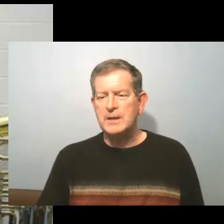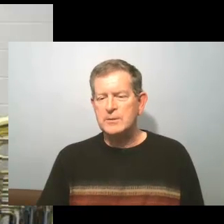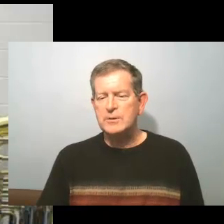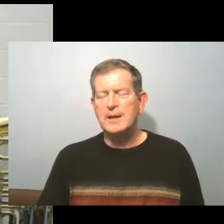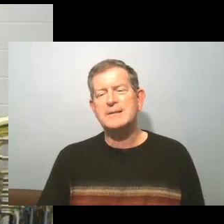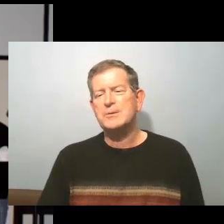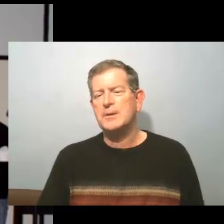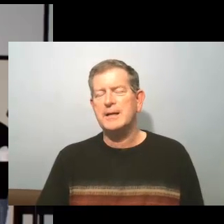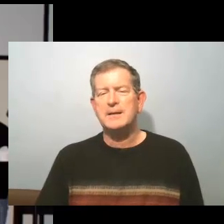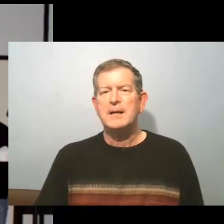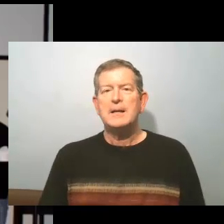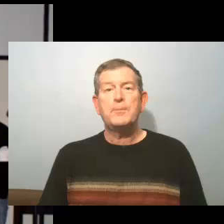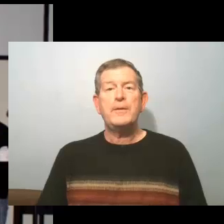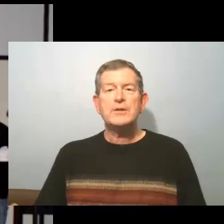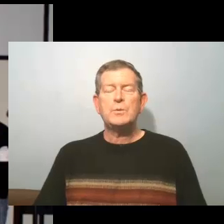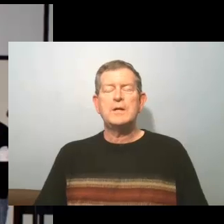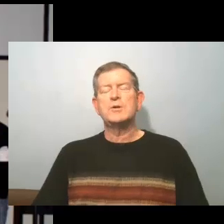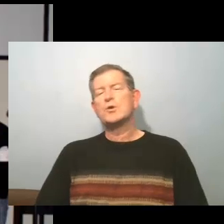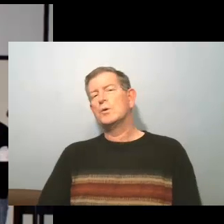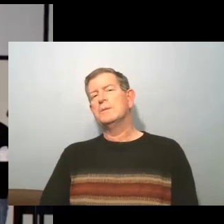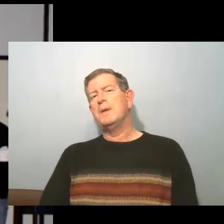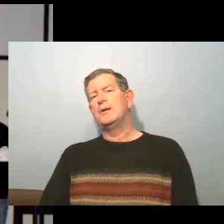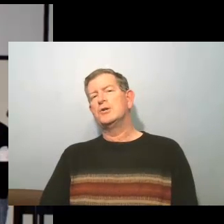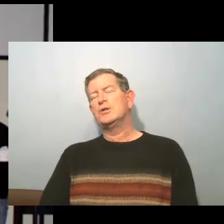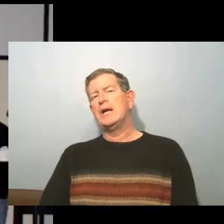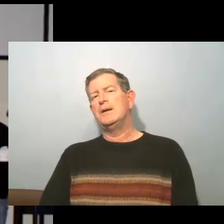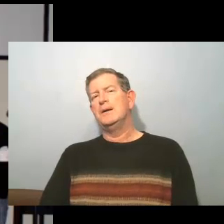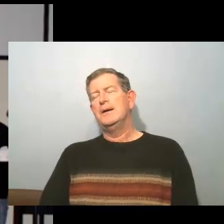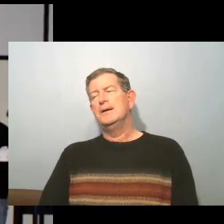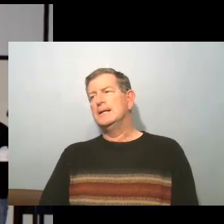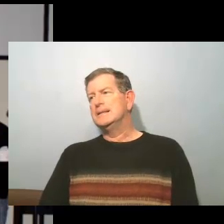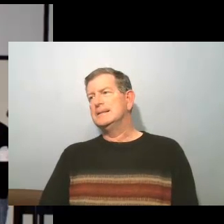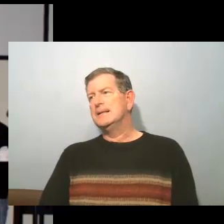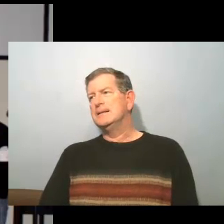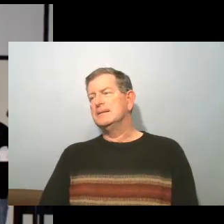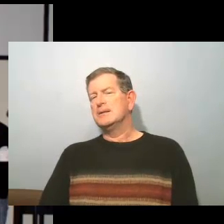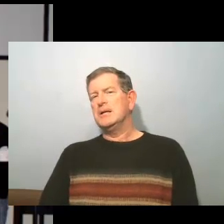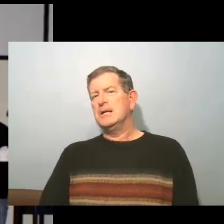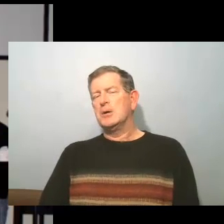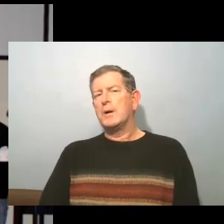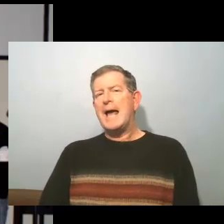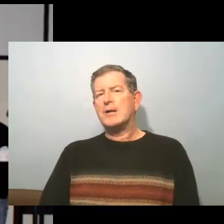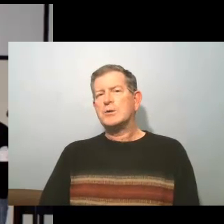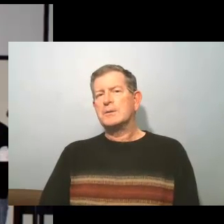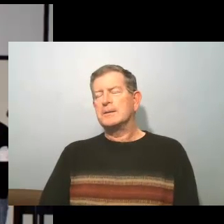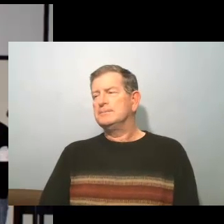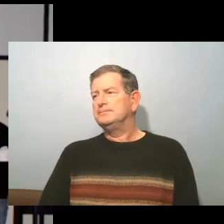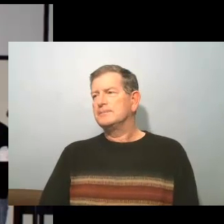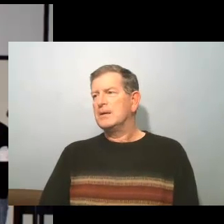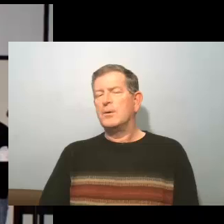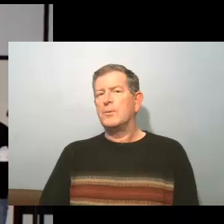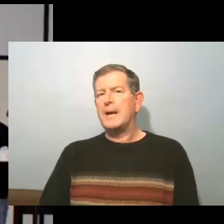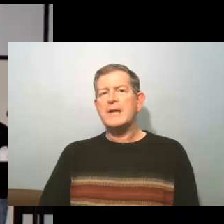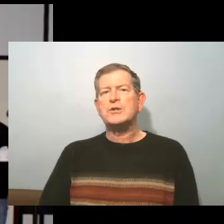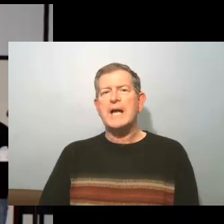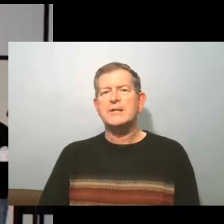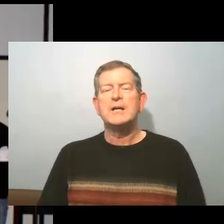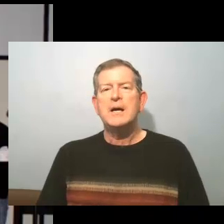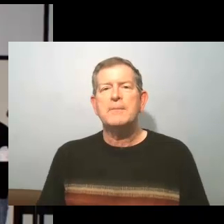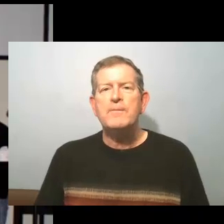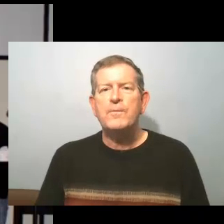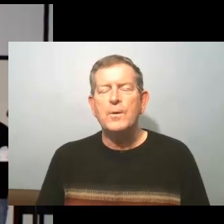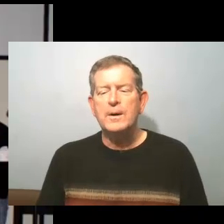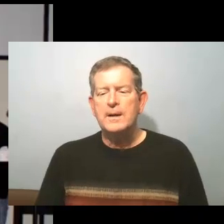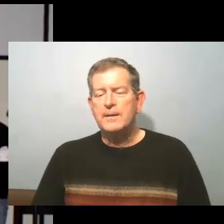previous screen because it's too late. The previous screen showed some men just standing in a relaxed